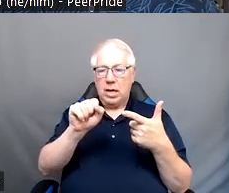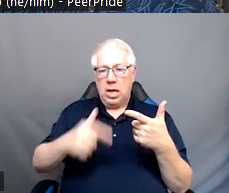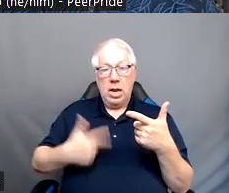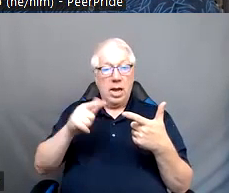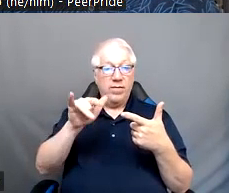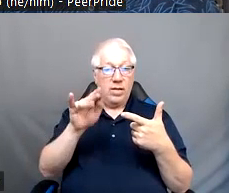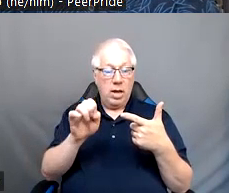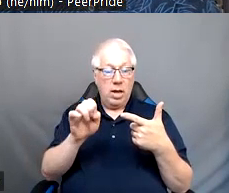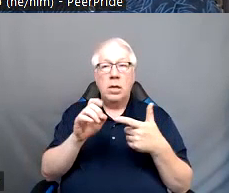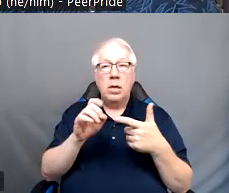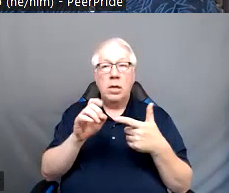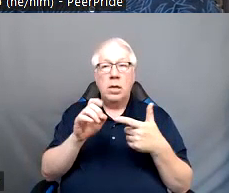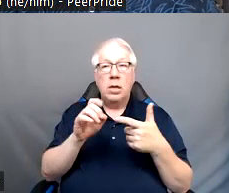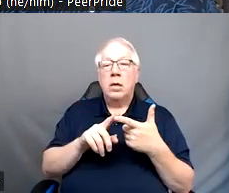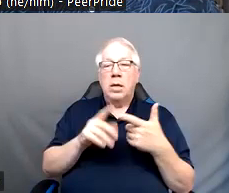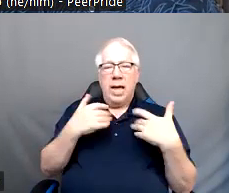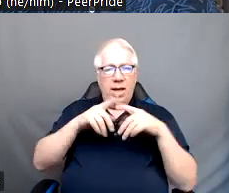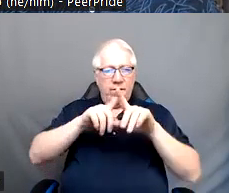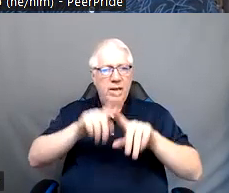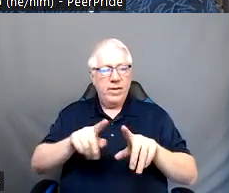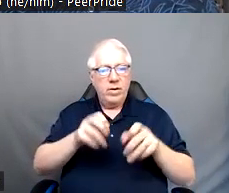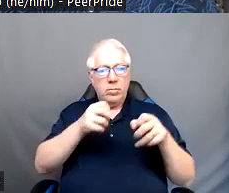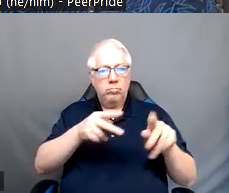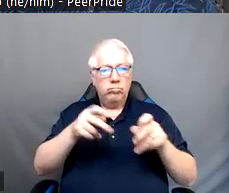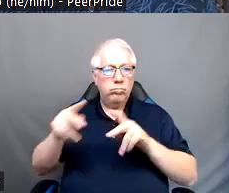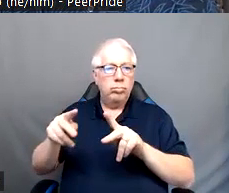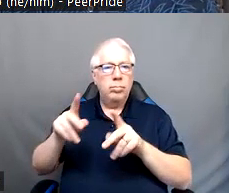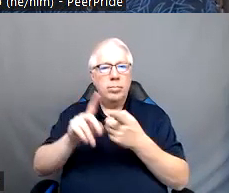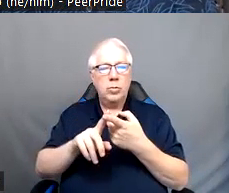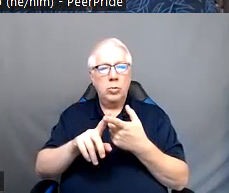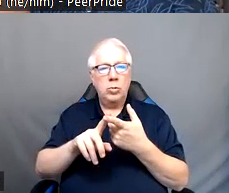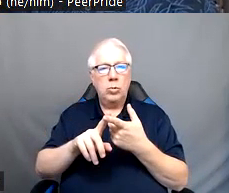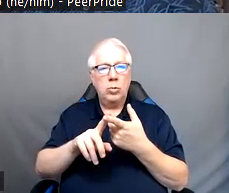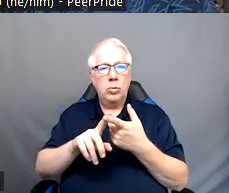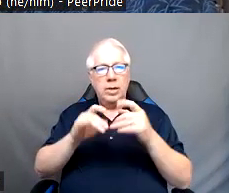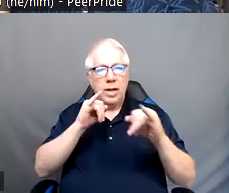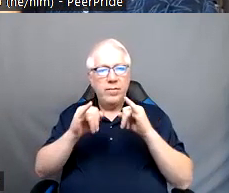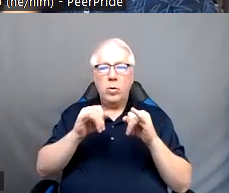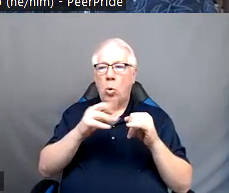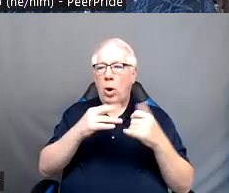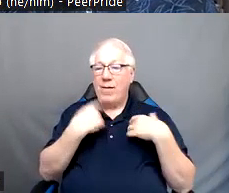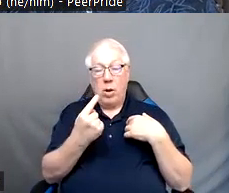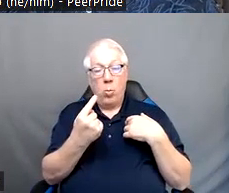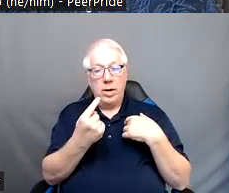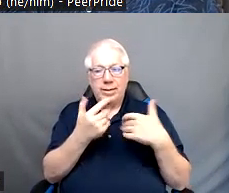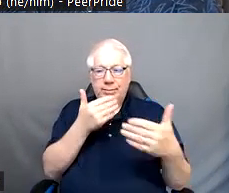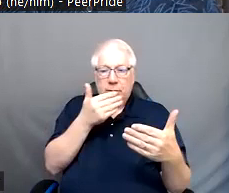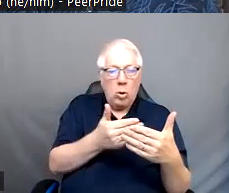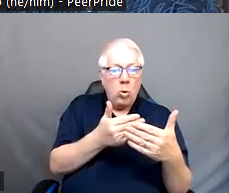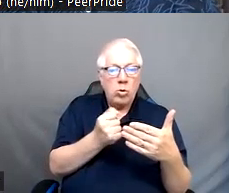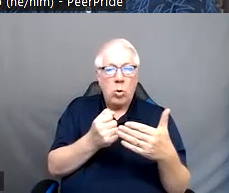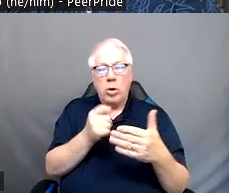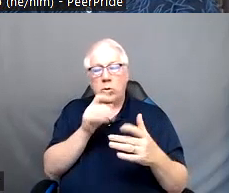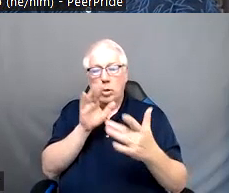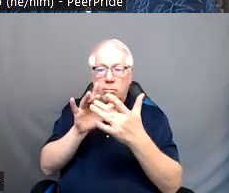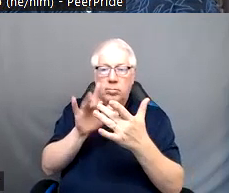them in the past. So having different opportunities to, even if you don't have someone in your physical proximity, that